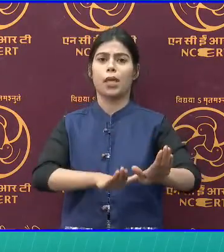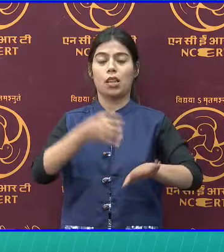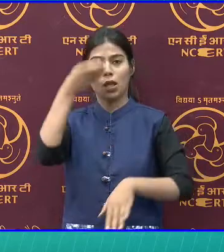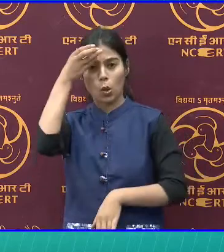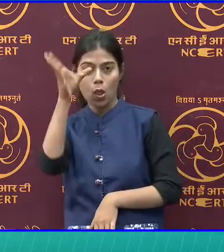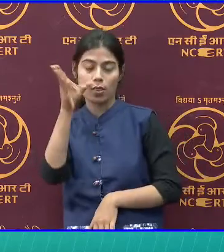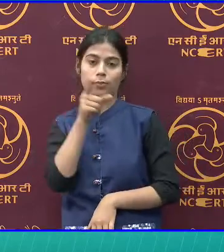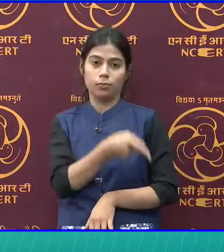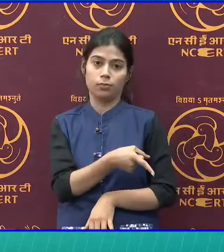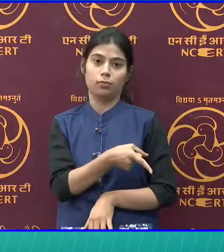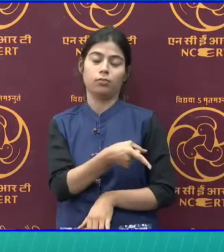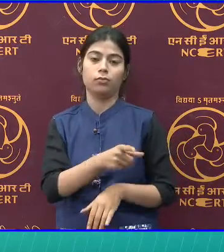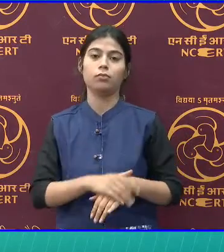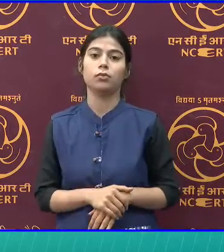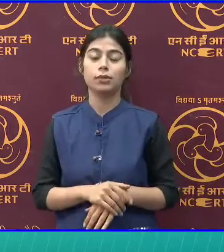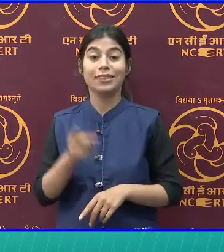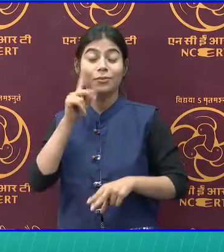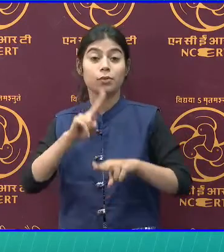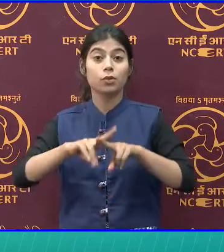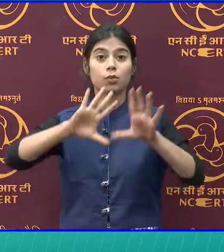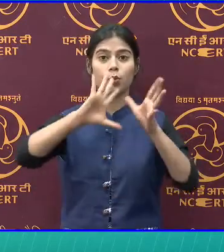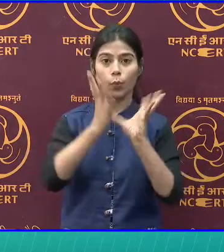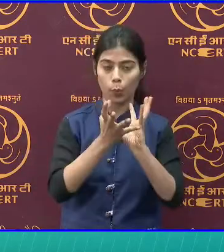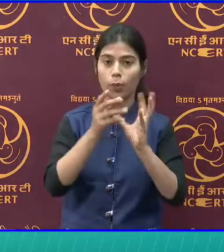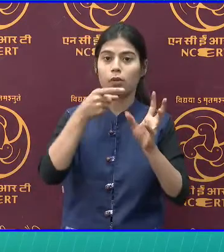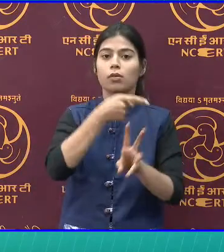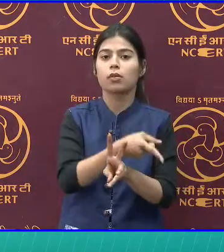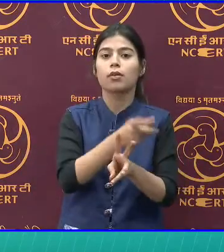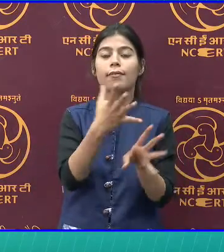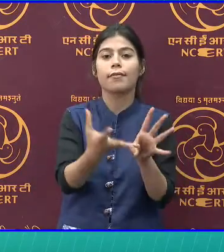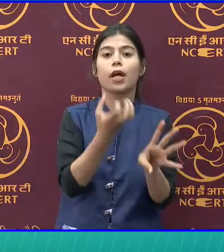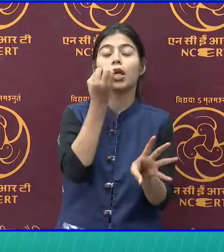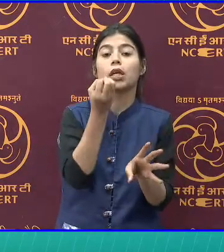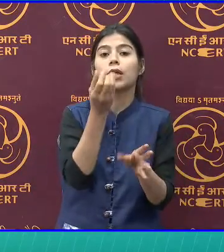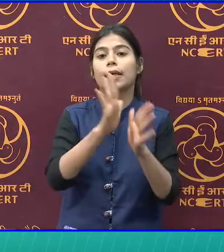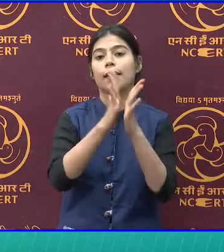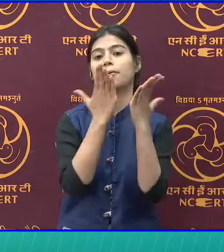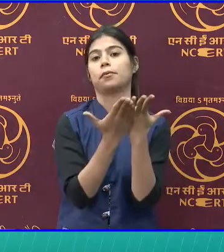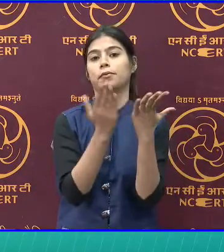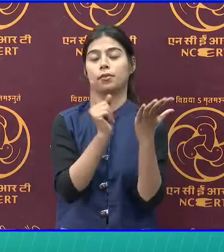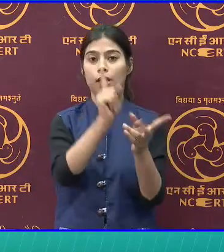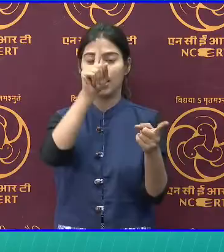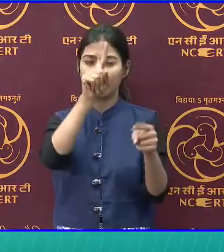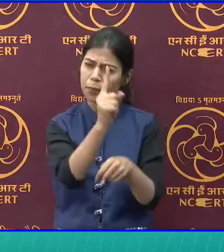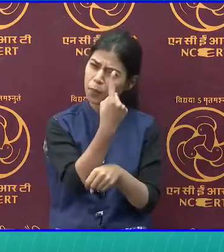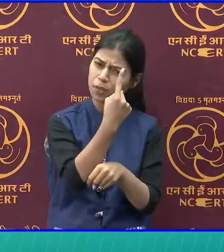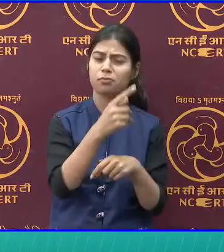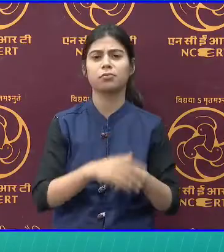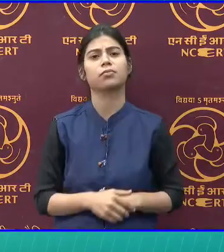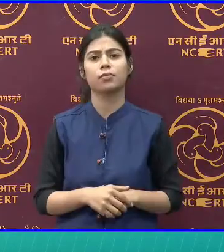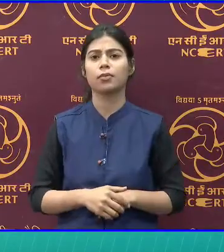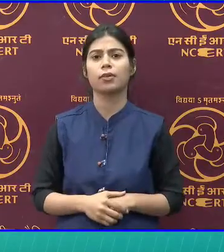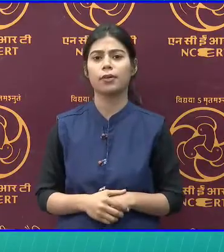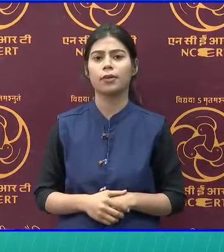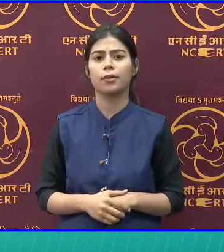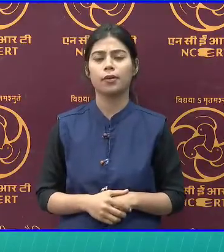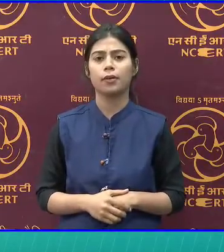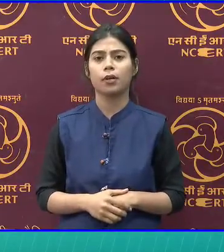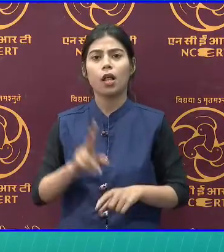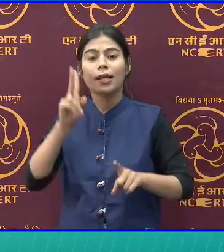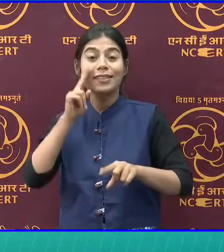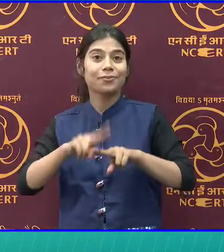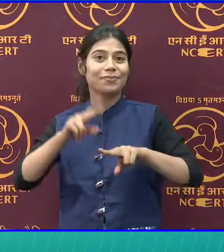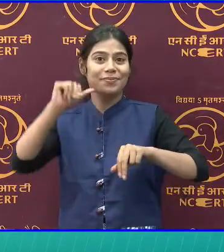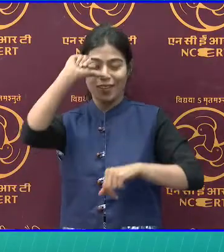So important geographical features of India you can find in this textbook. Wonderful. That's the first idea. So that why we are talking about India,